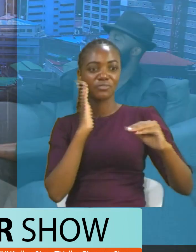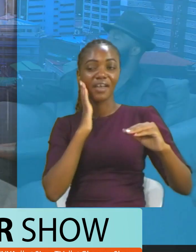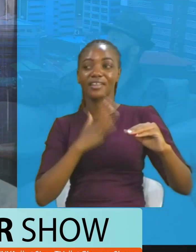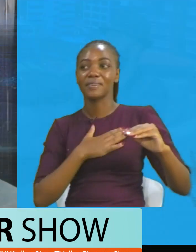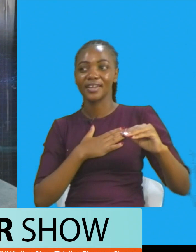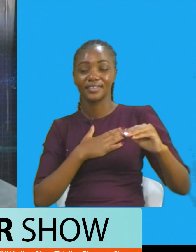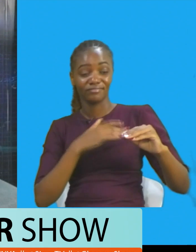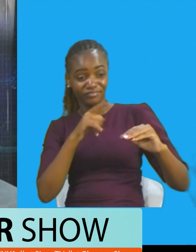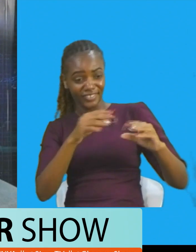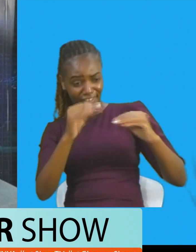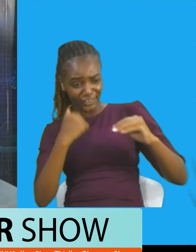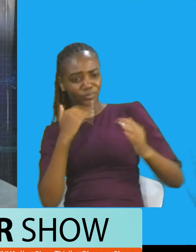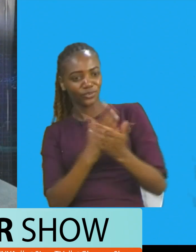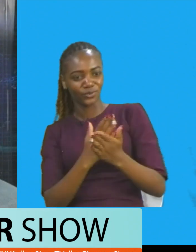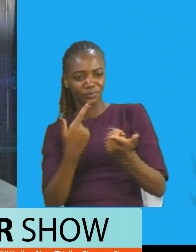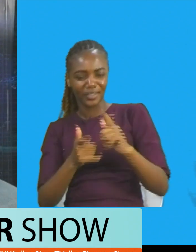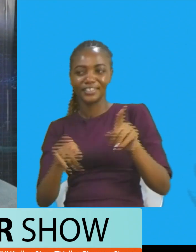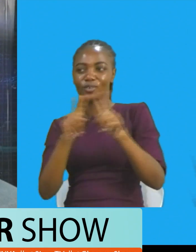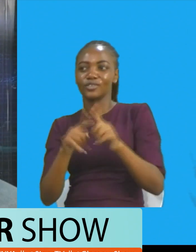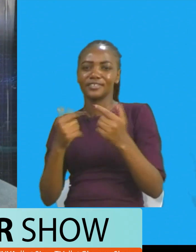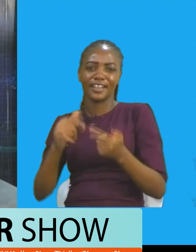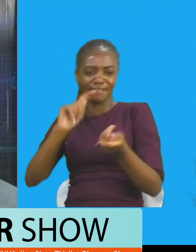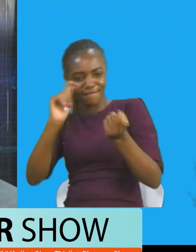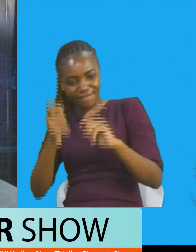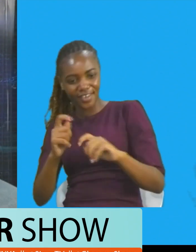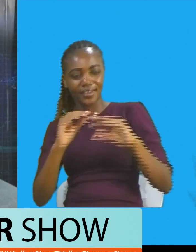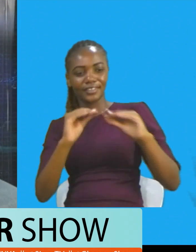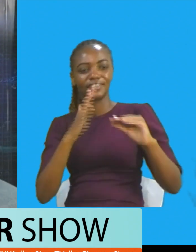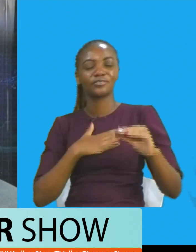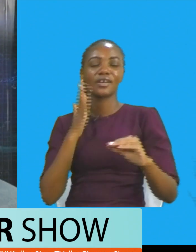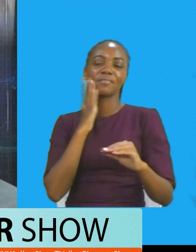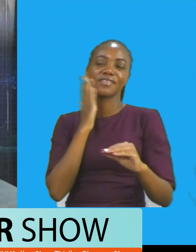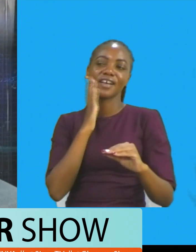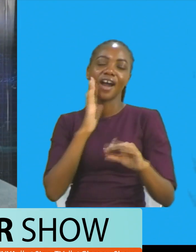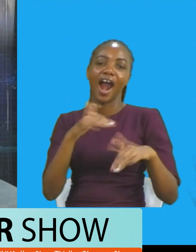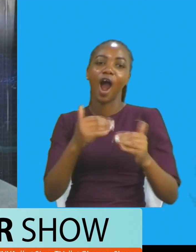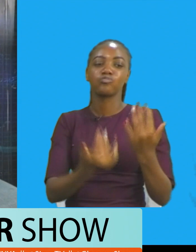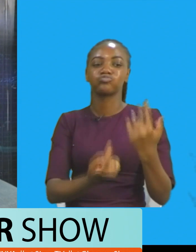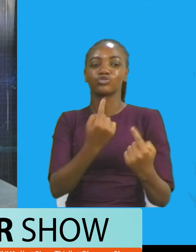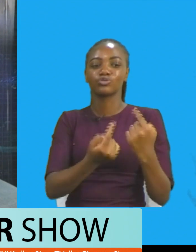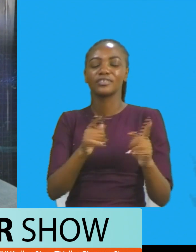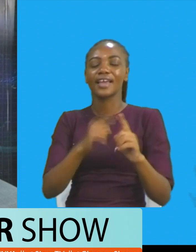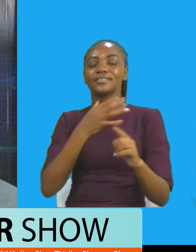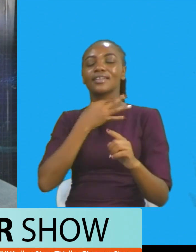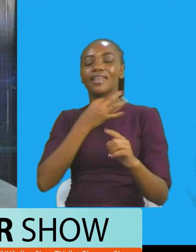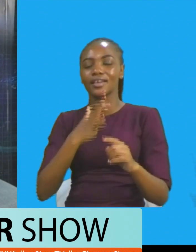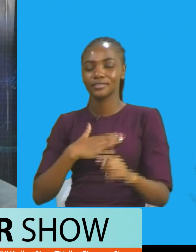Despite her teaching me how to cook initially, it came the other way around, and I taught her how to cook pilau, and she loves my recipes in